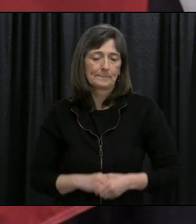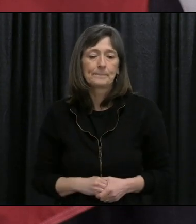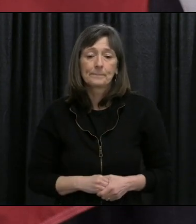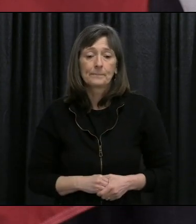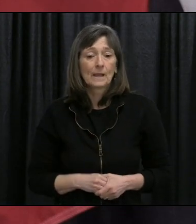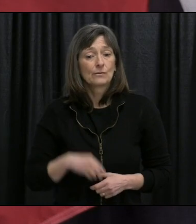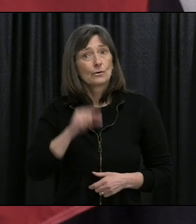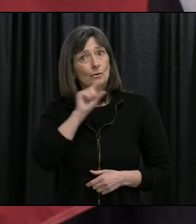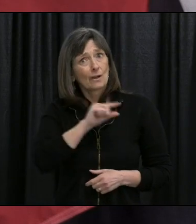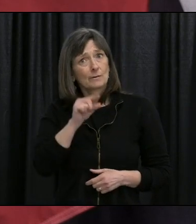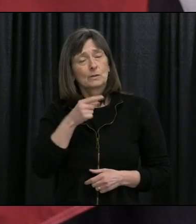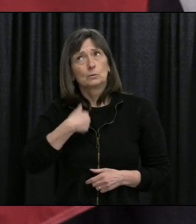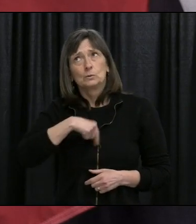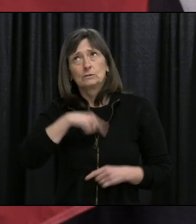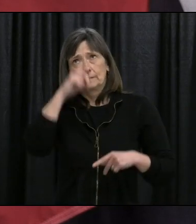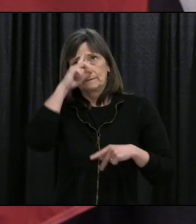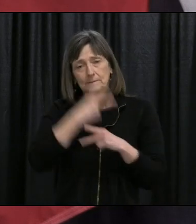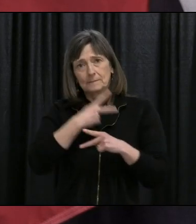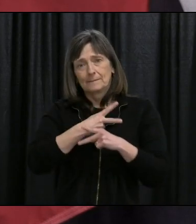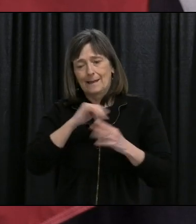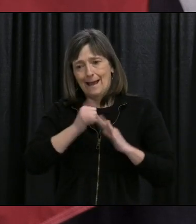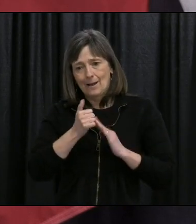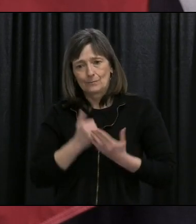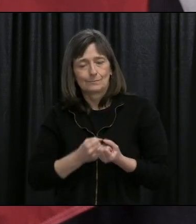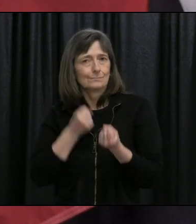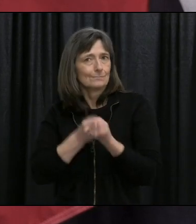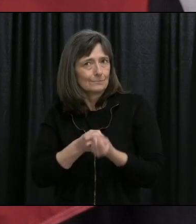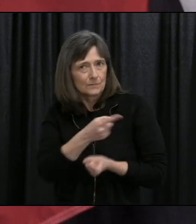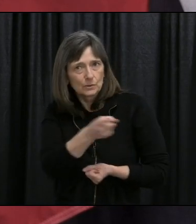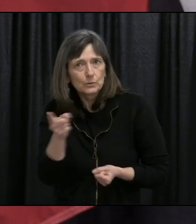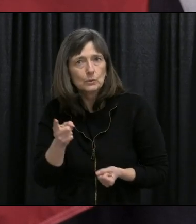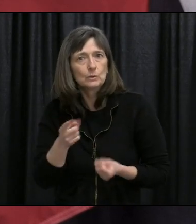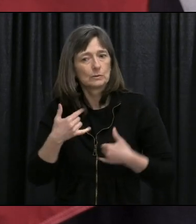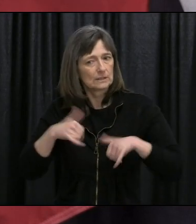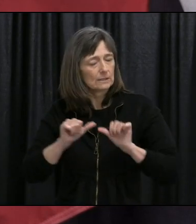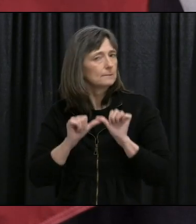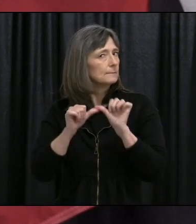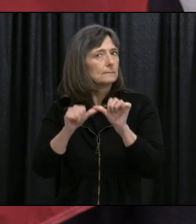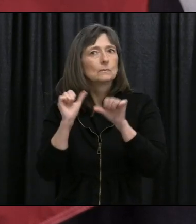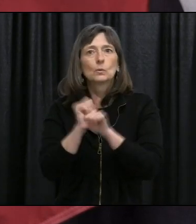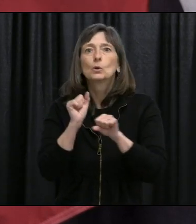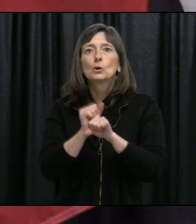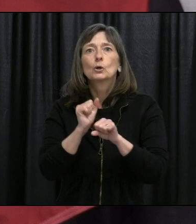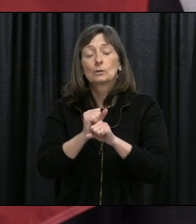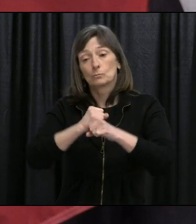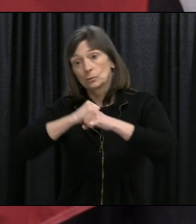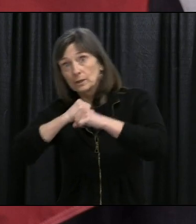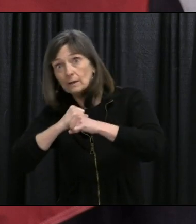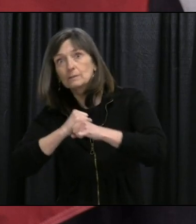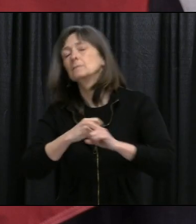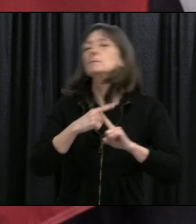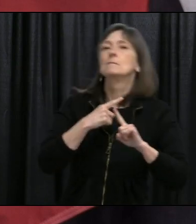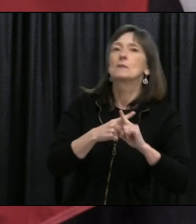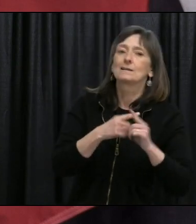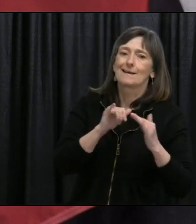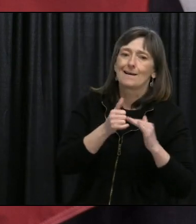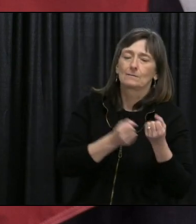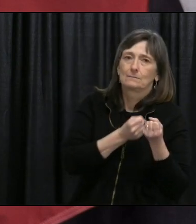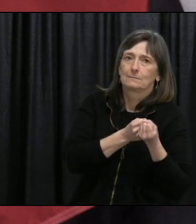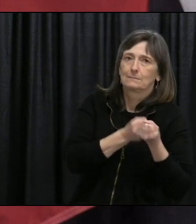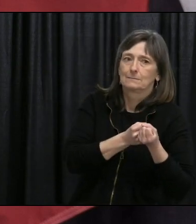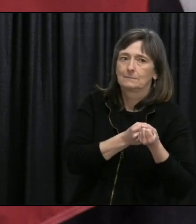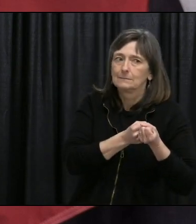we can to support you, and we will continue this work on your behalf, as supporting you and protecting you has been our number